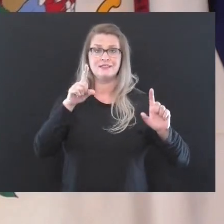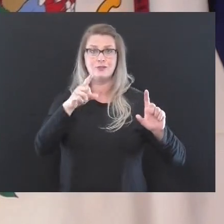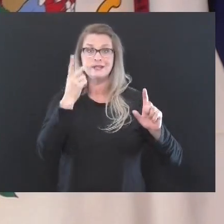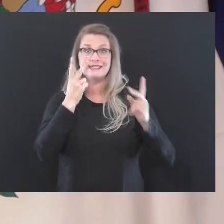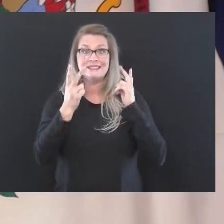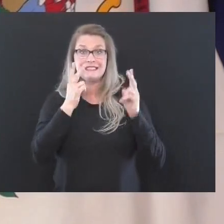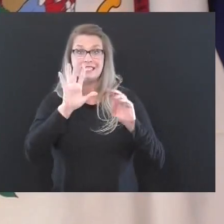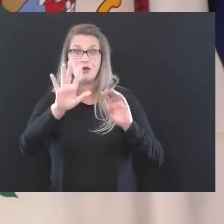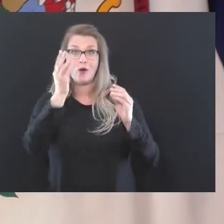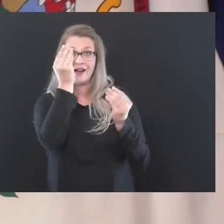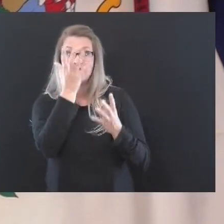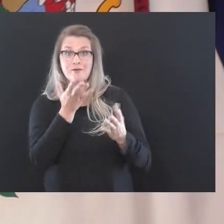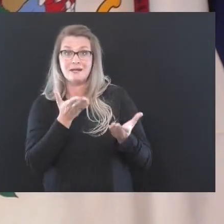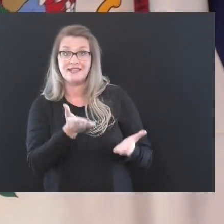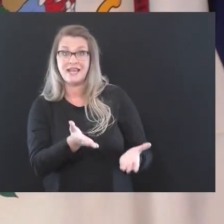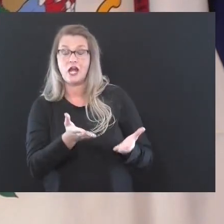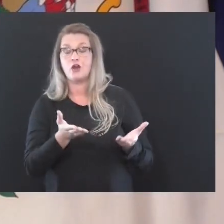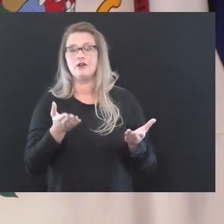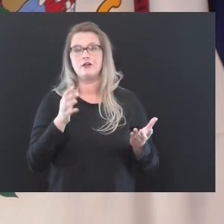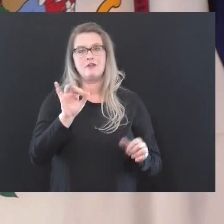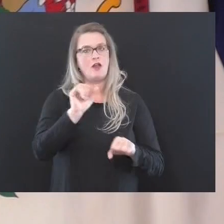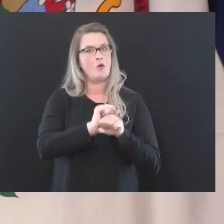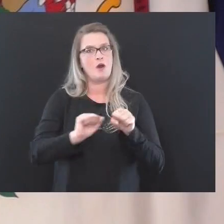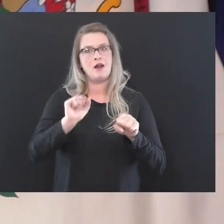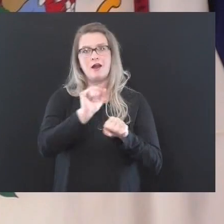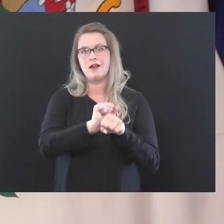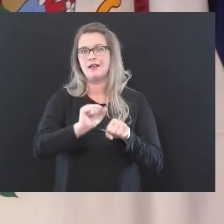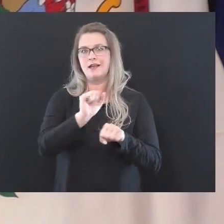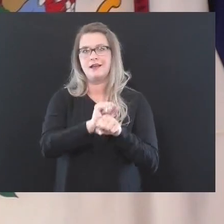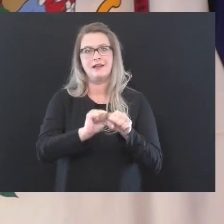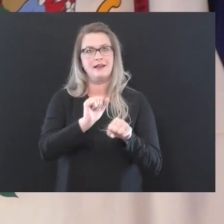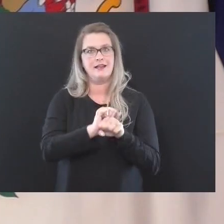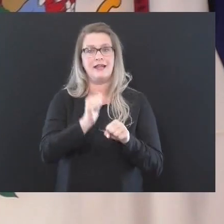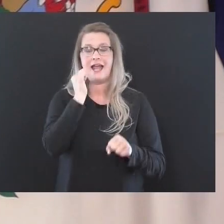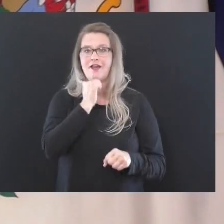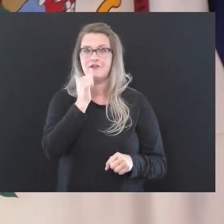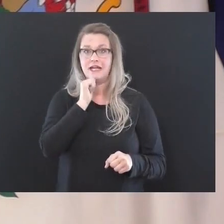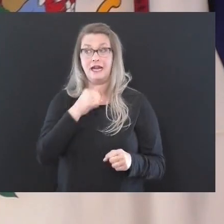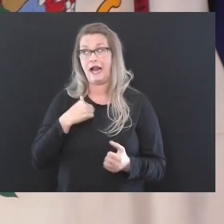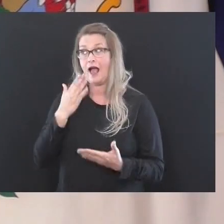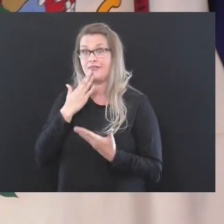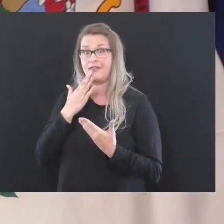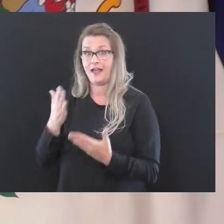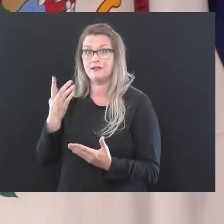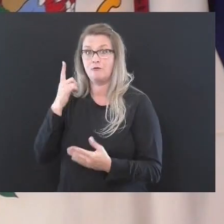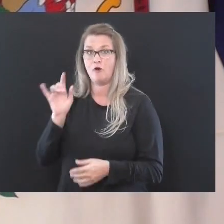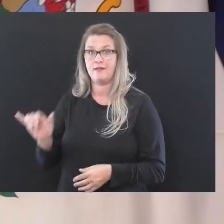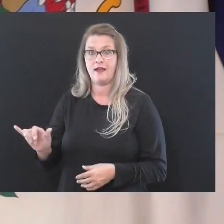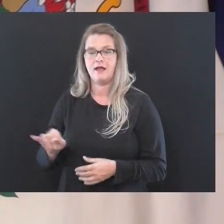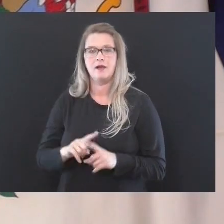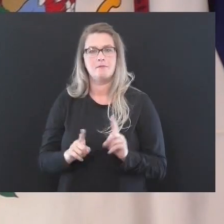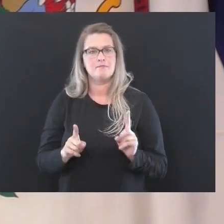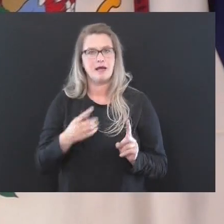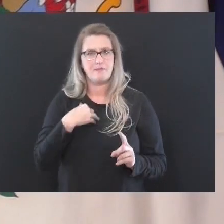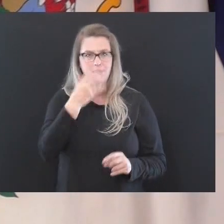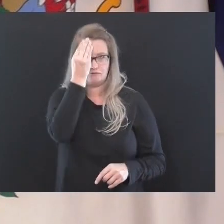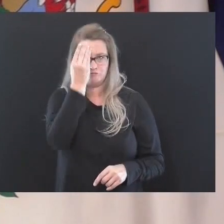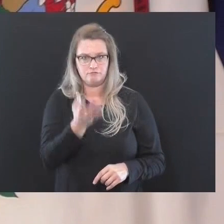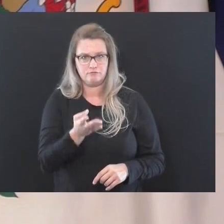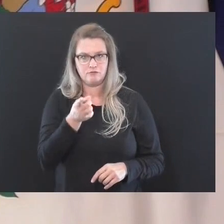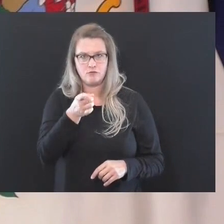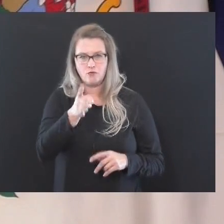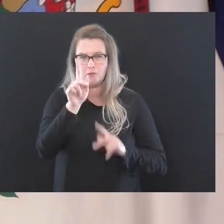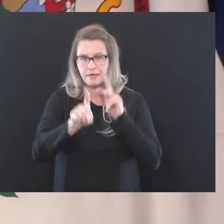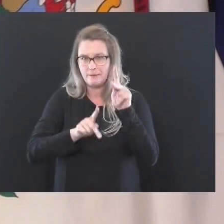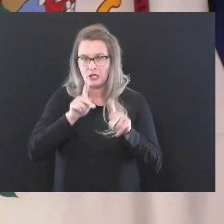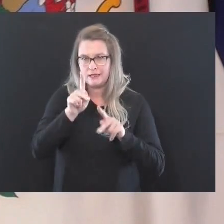the hospitals and everything, they're working their tail off in every way, and we thank them. We thank them. But I'm telling you, our